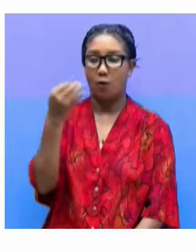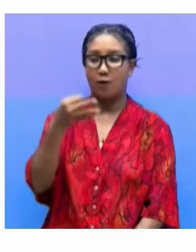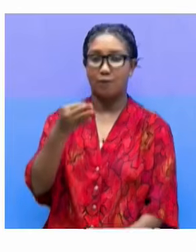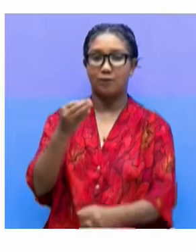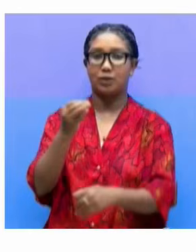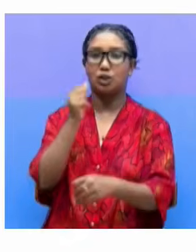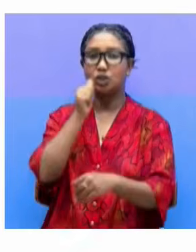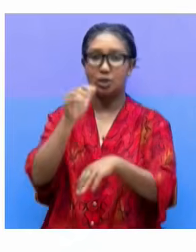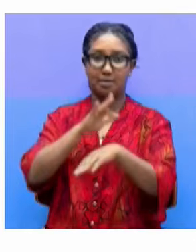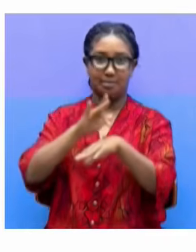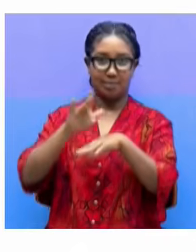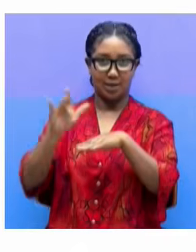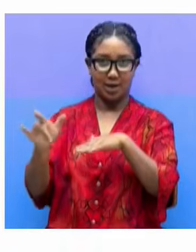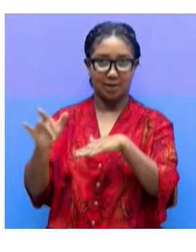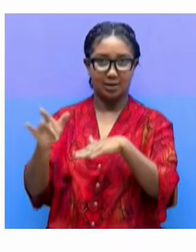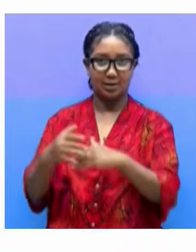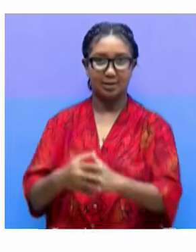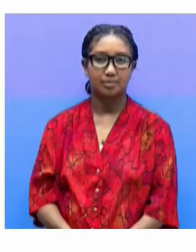blank